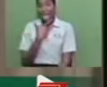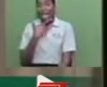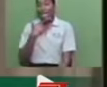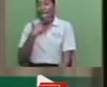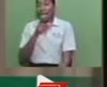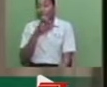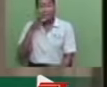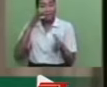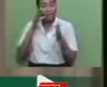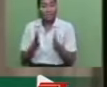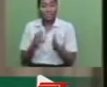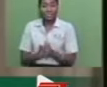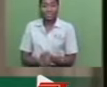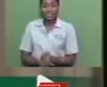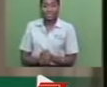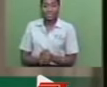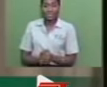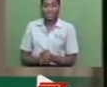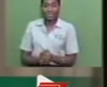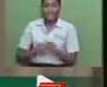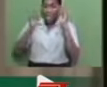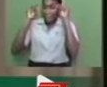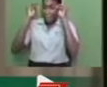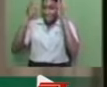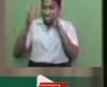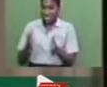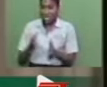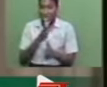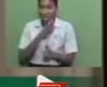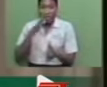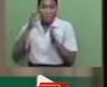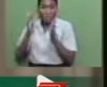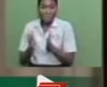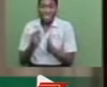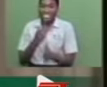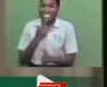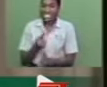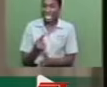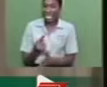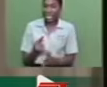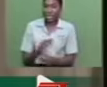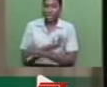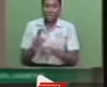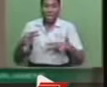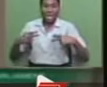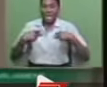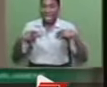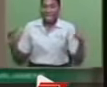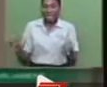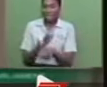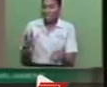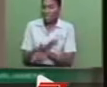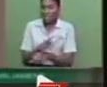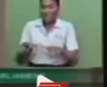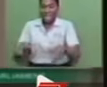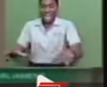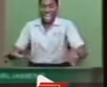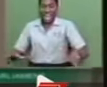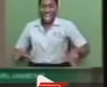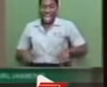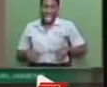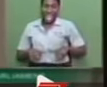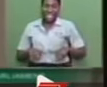Agriculture, publicly wrote off the local sector saying, we don't have enough land. We could never